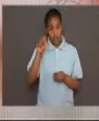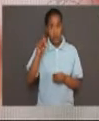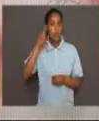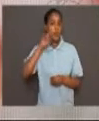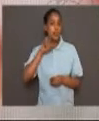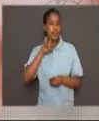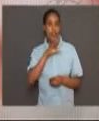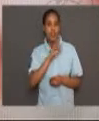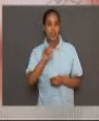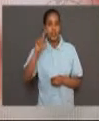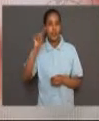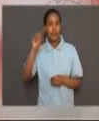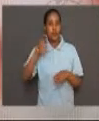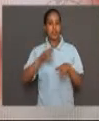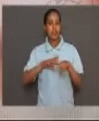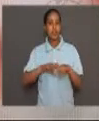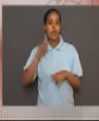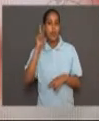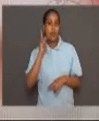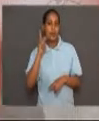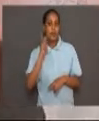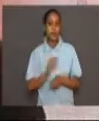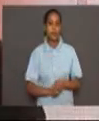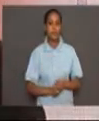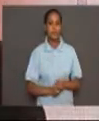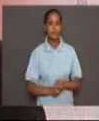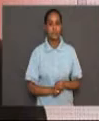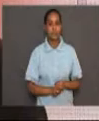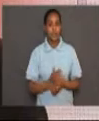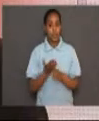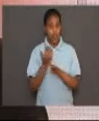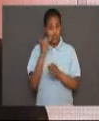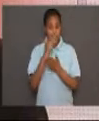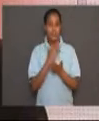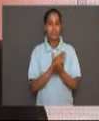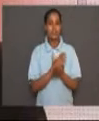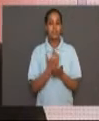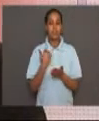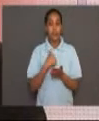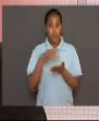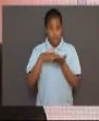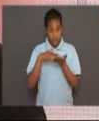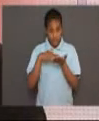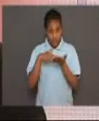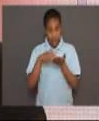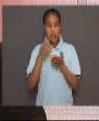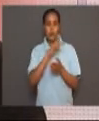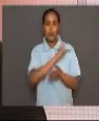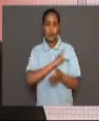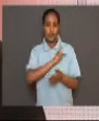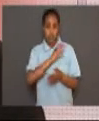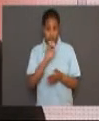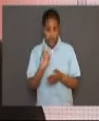thermoplastic and thermoset polymers. In the last lesson, we studied the